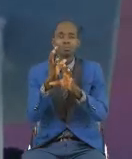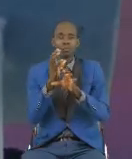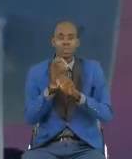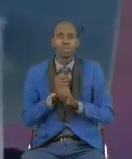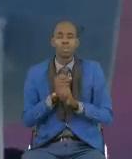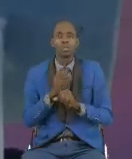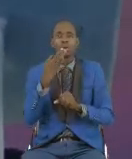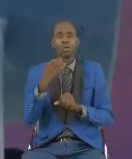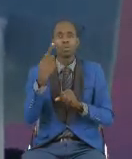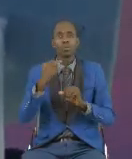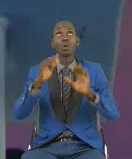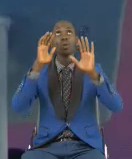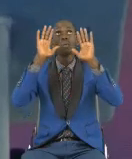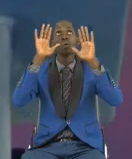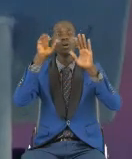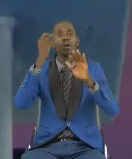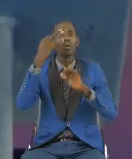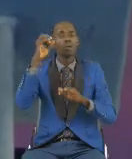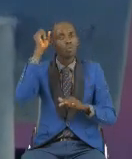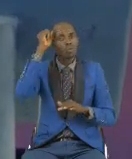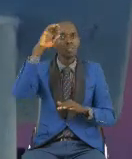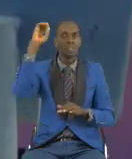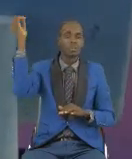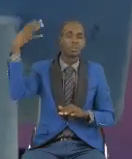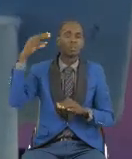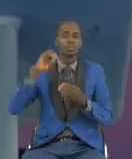wonders of his grace. Number three,